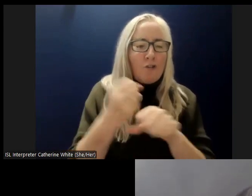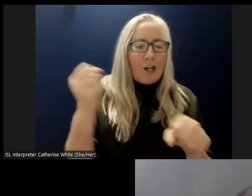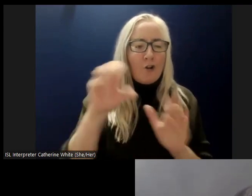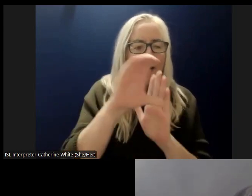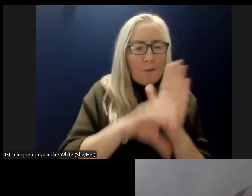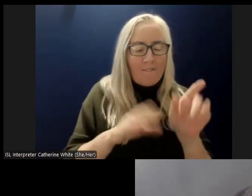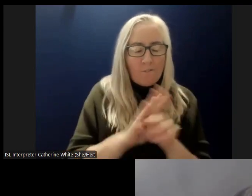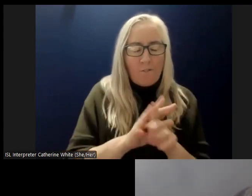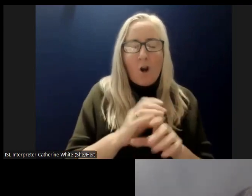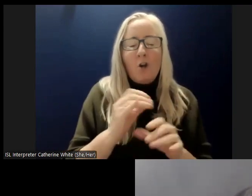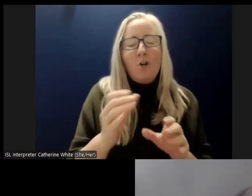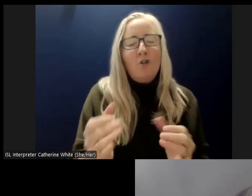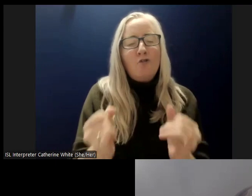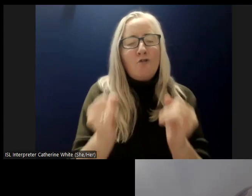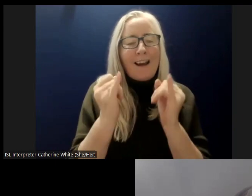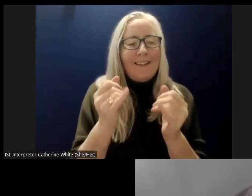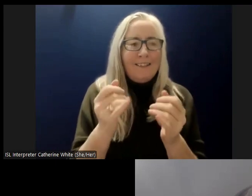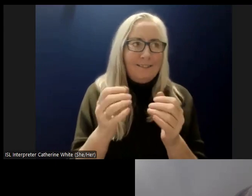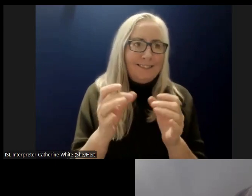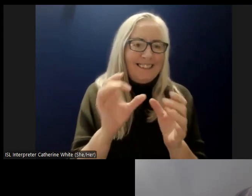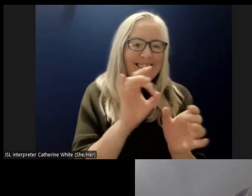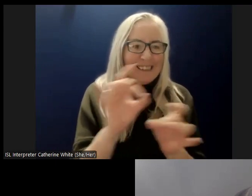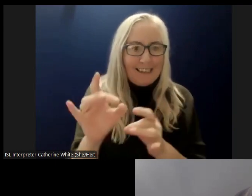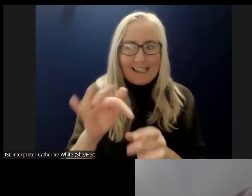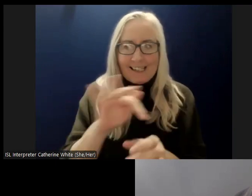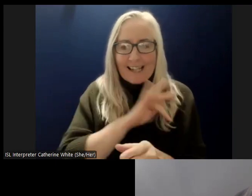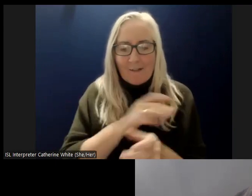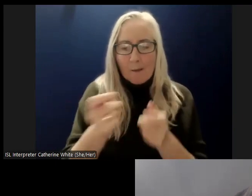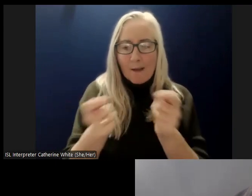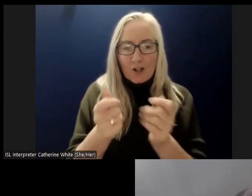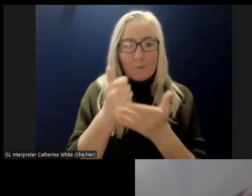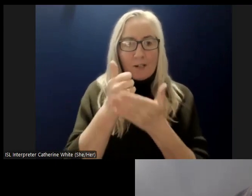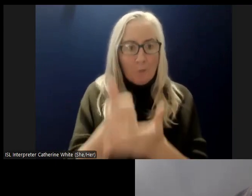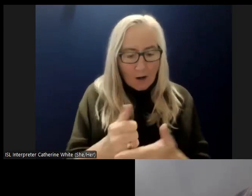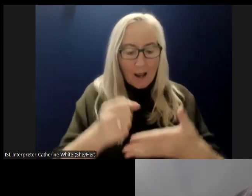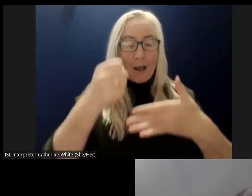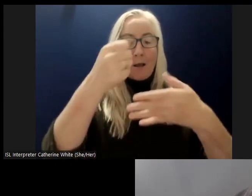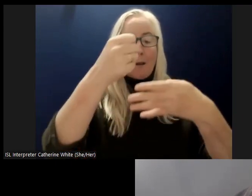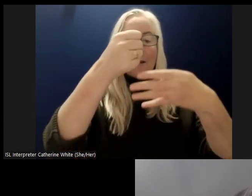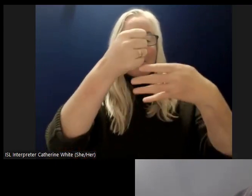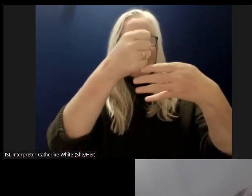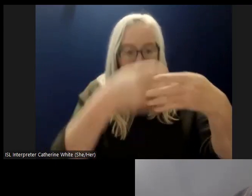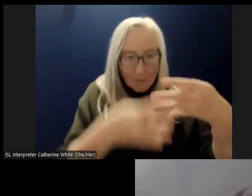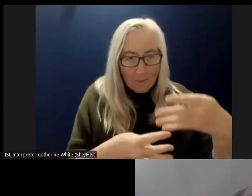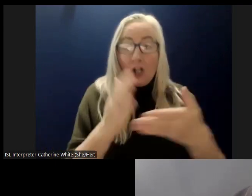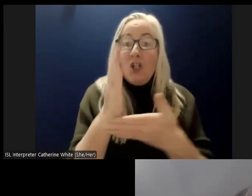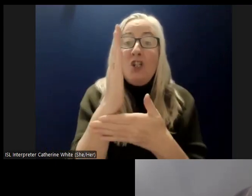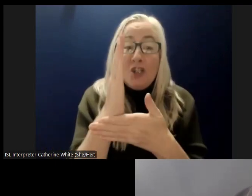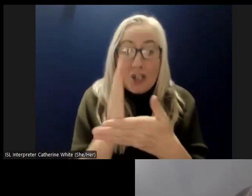chronic disease self-management support. And that's just some of